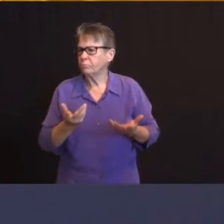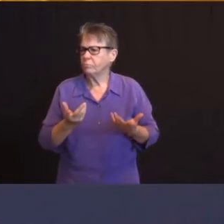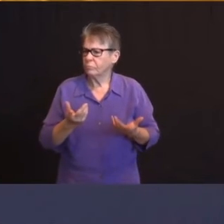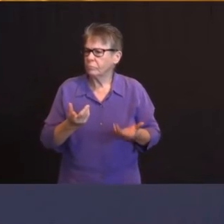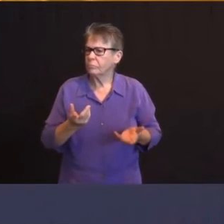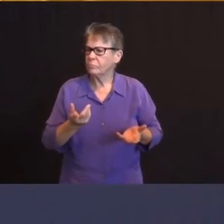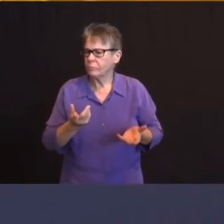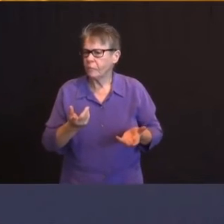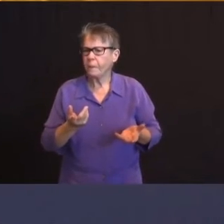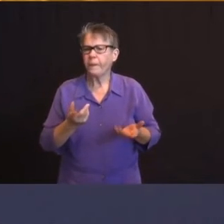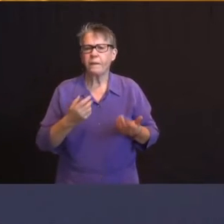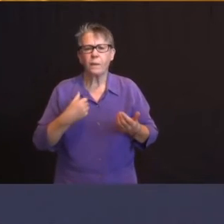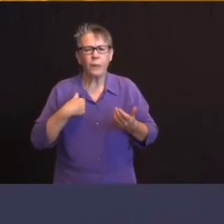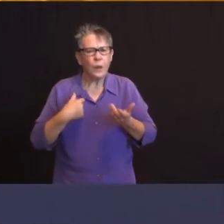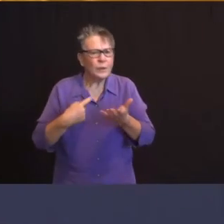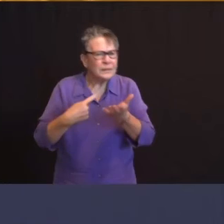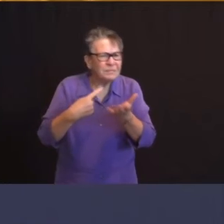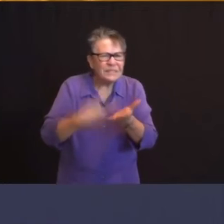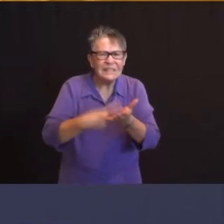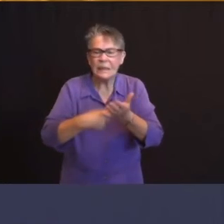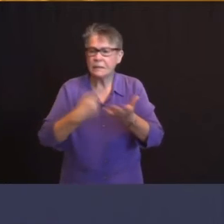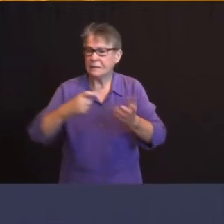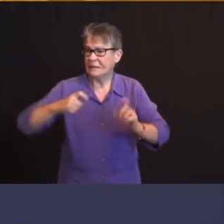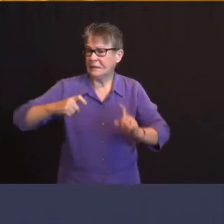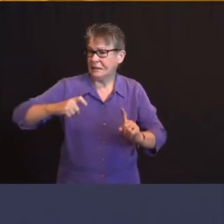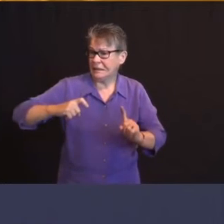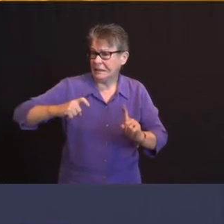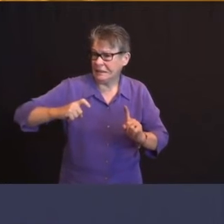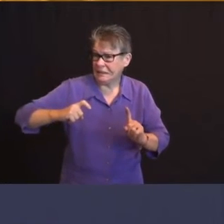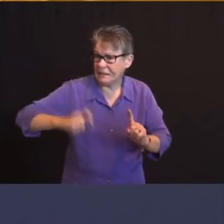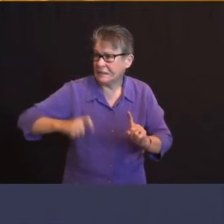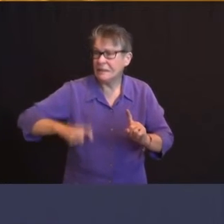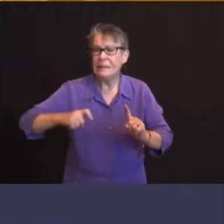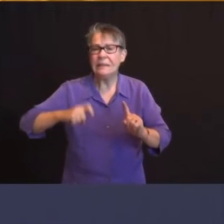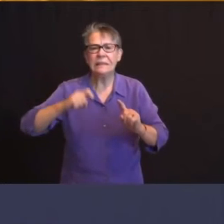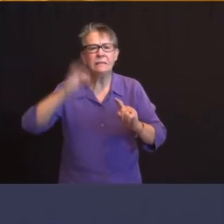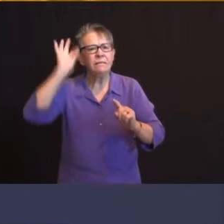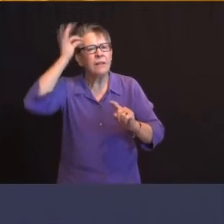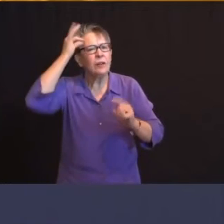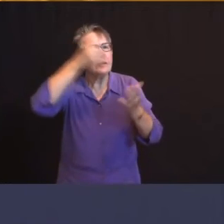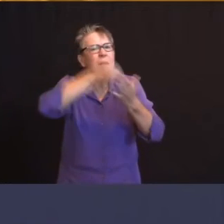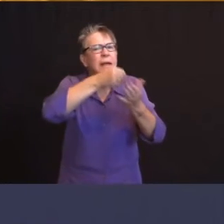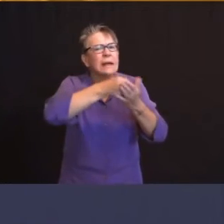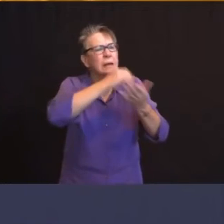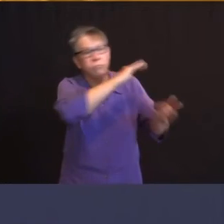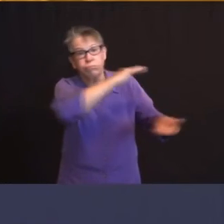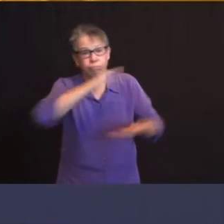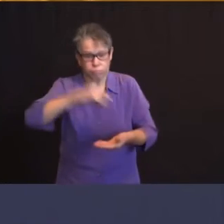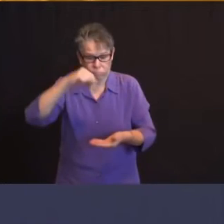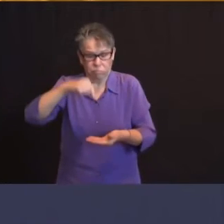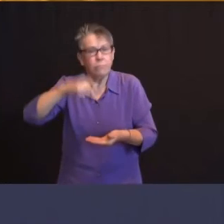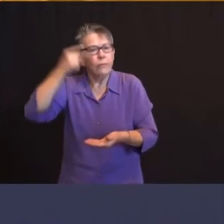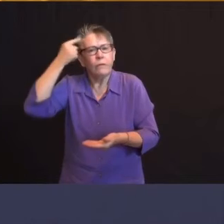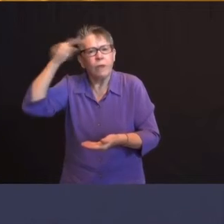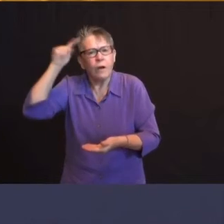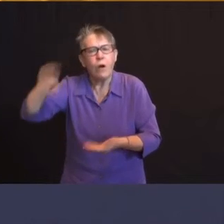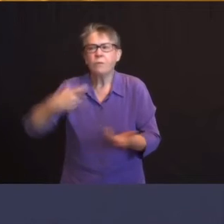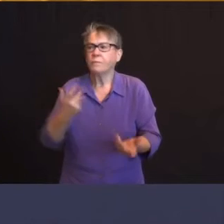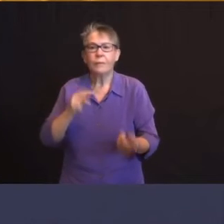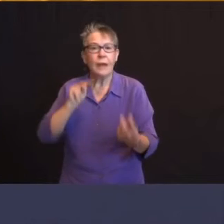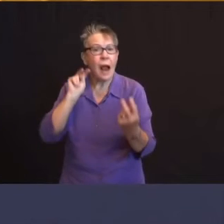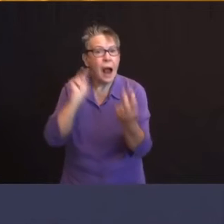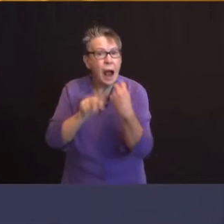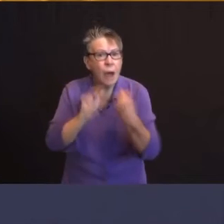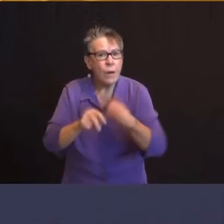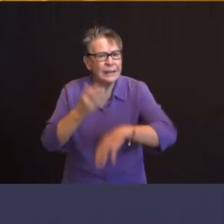investment in safe and modern infrastructure to help secure our economic future. And for us here, that means principally getting the